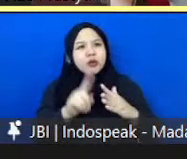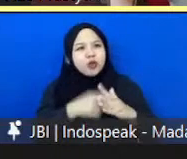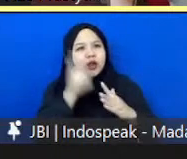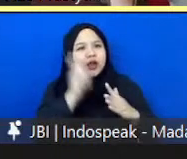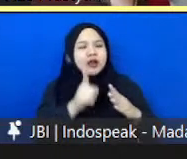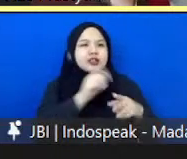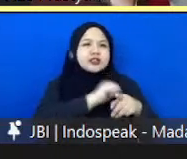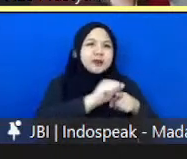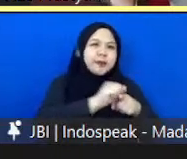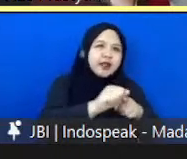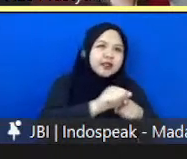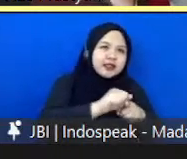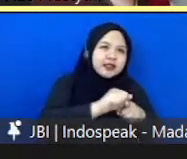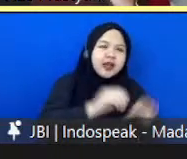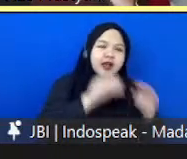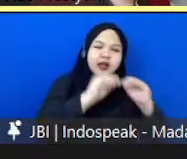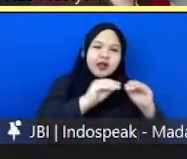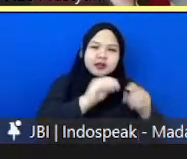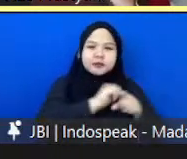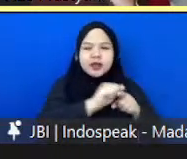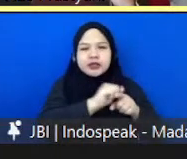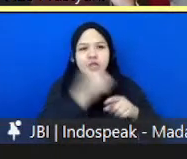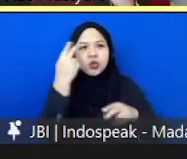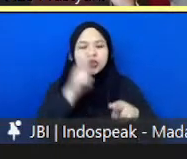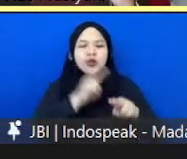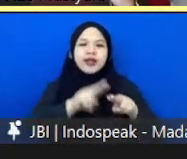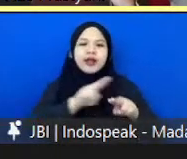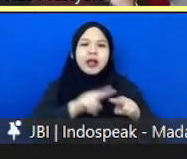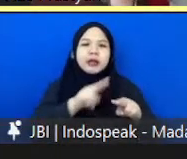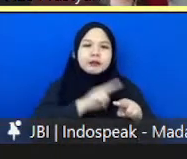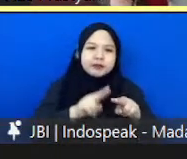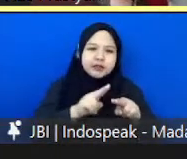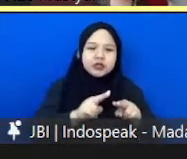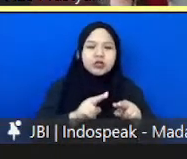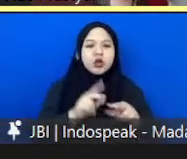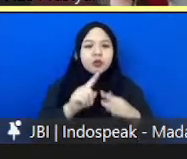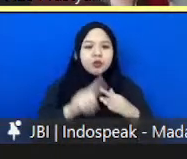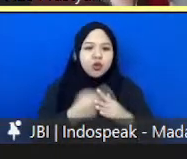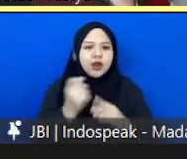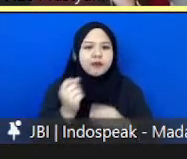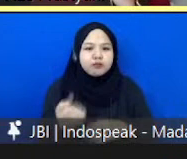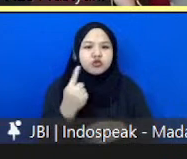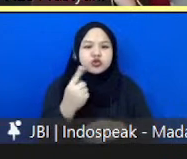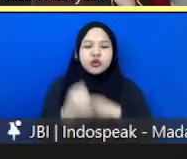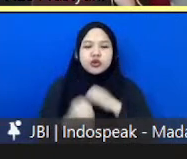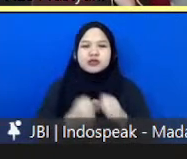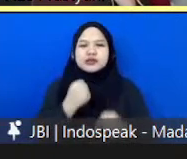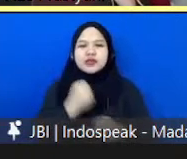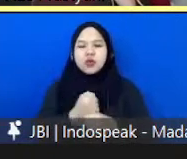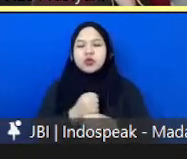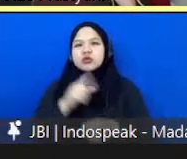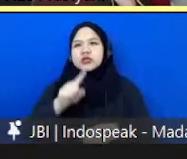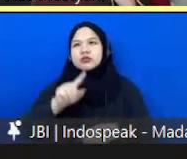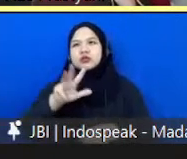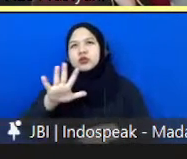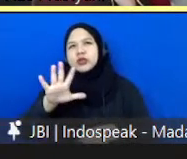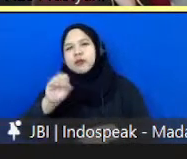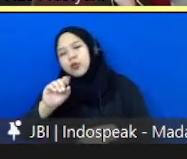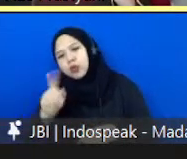therapy, to psychopharmaceutical therapy for psychosis disorders in the 1950s, which gives a boost to the field